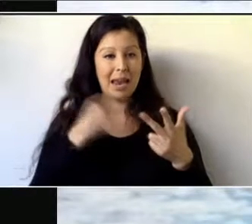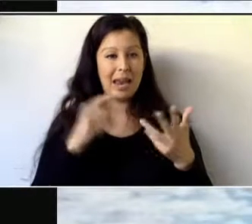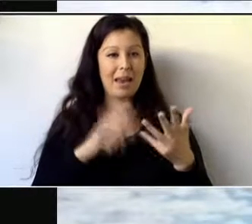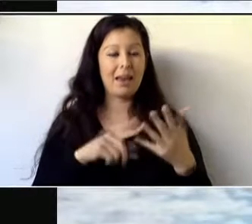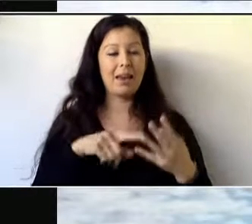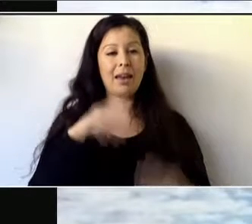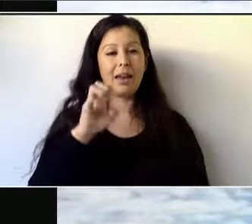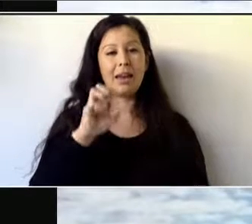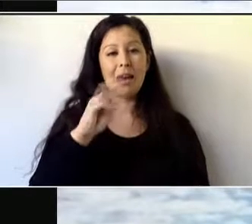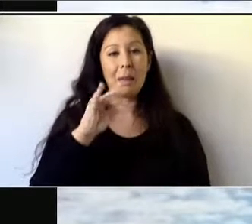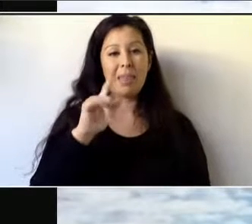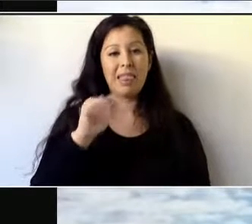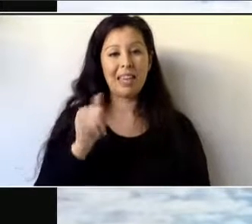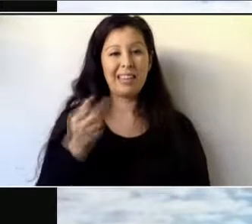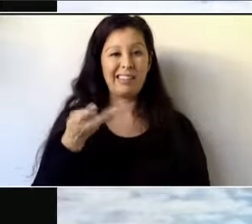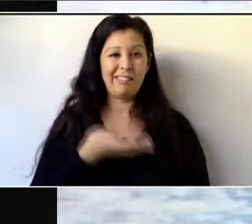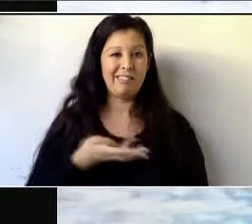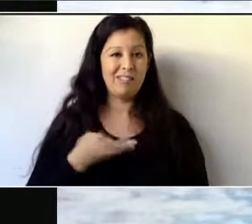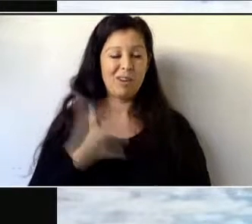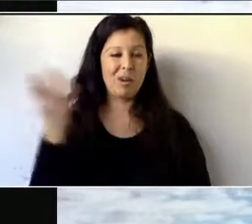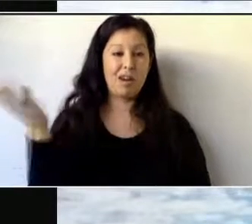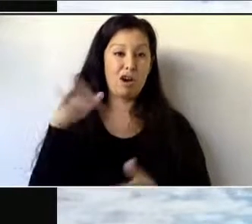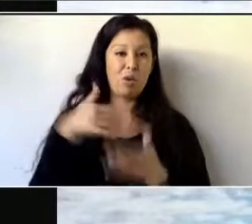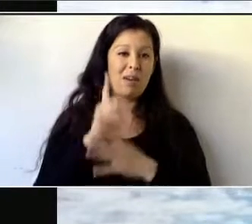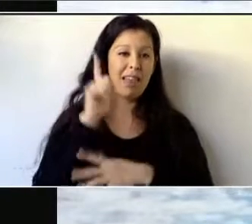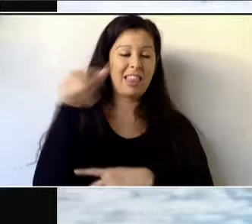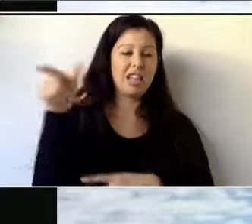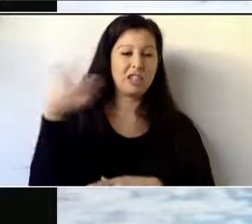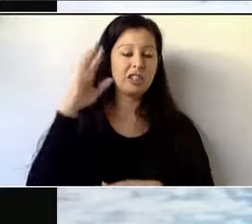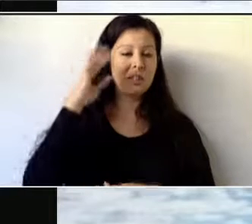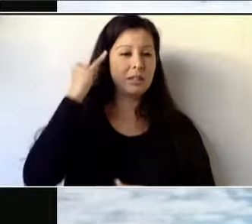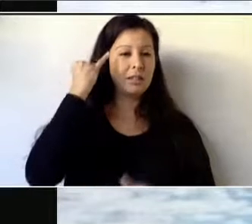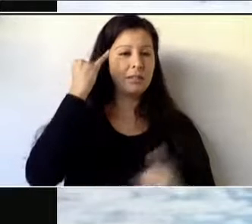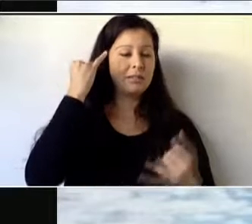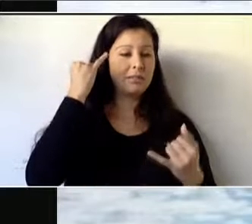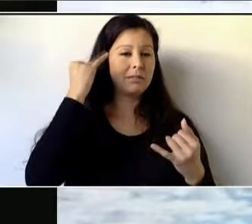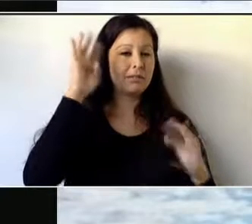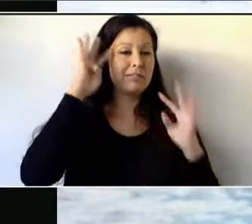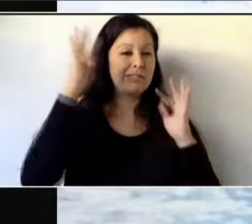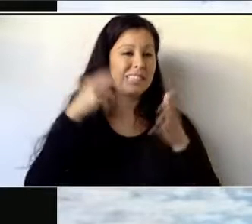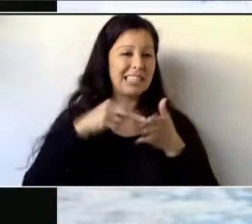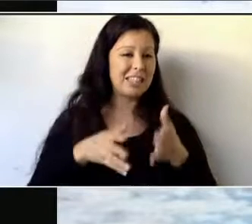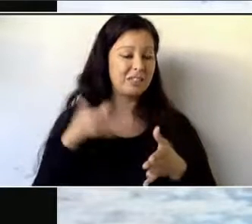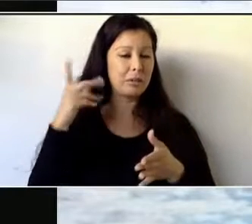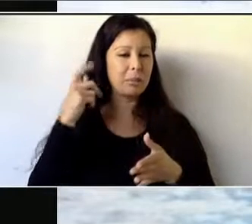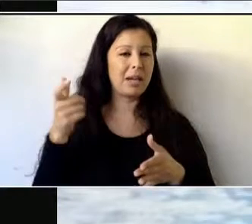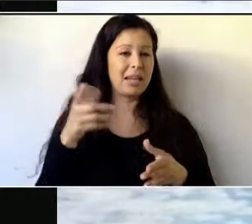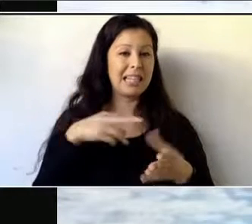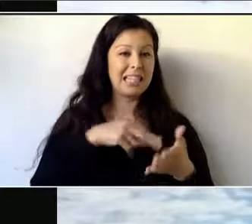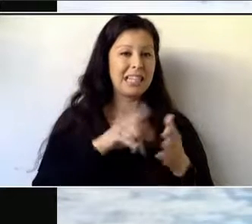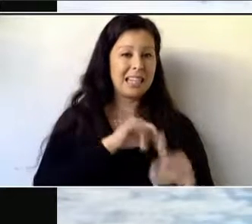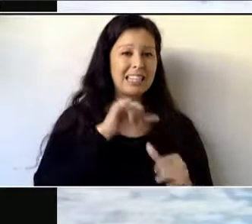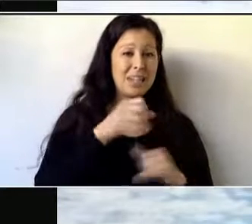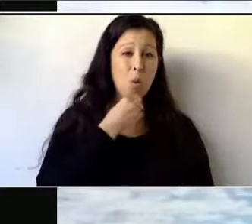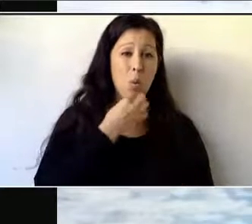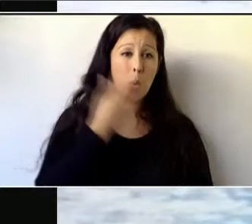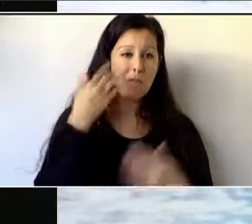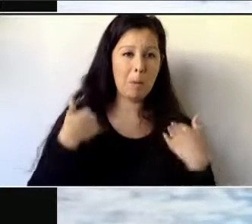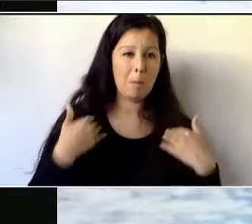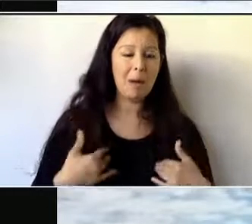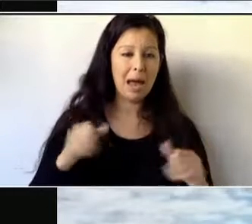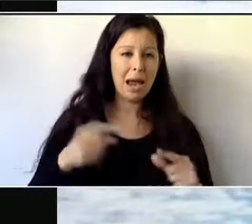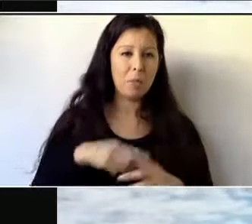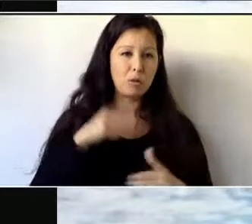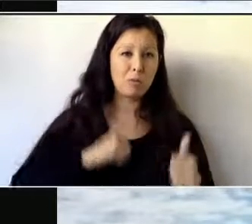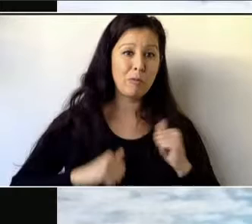Emelina would come later on with the, Emelina was a choreographer with the three dancers much later on because the dancers had to stay warm for their bodies to